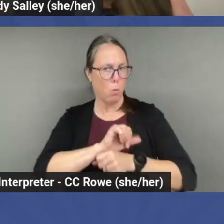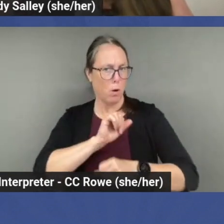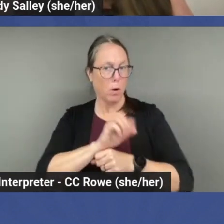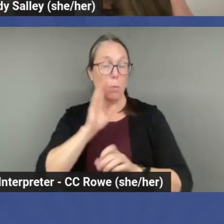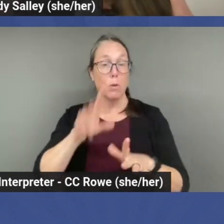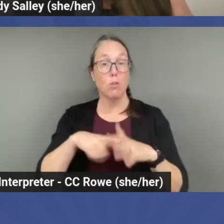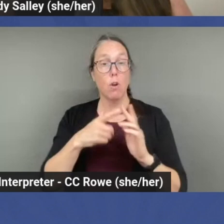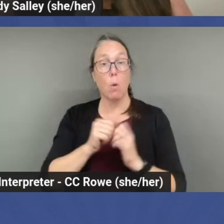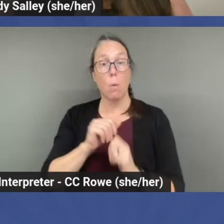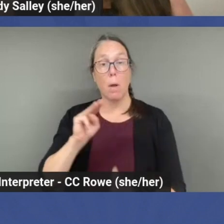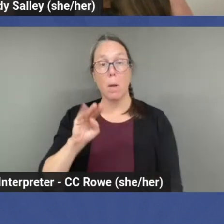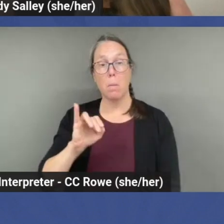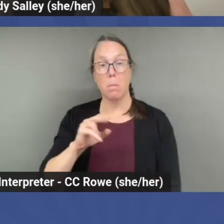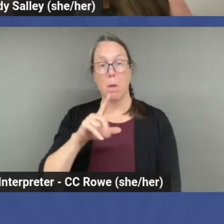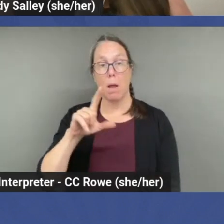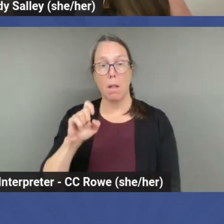you. Okay,